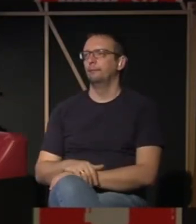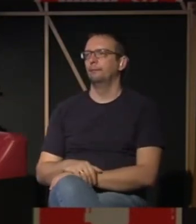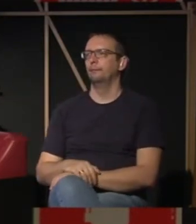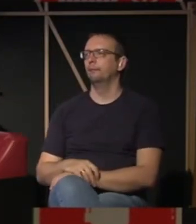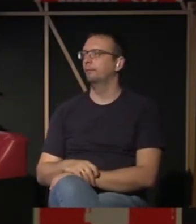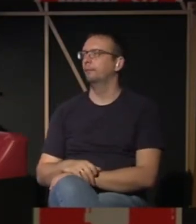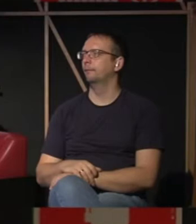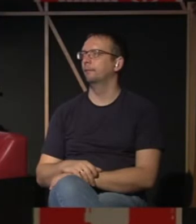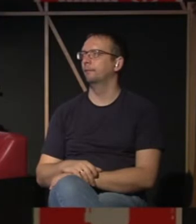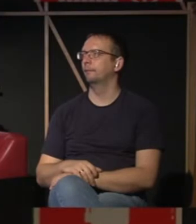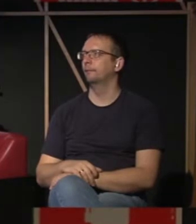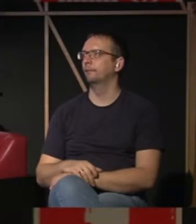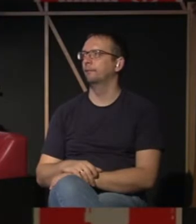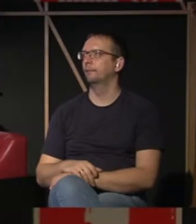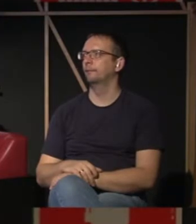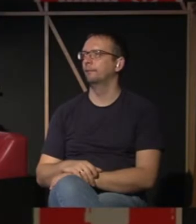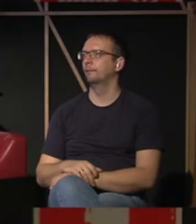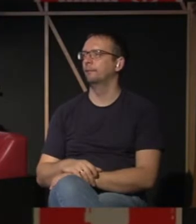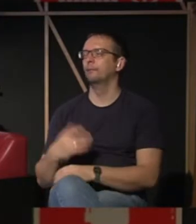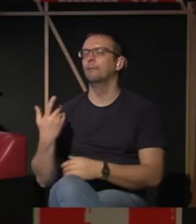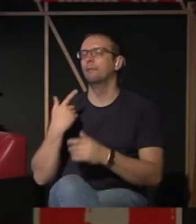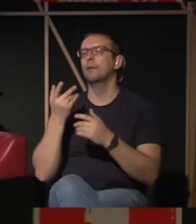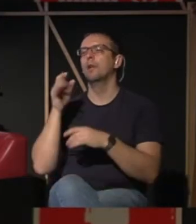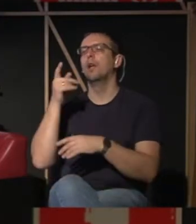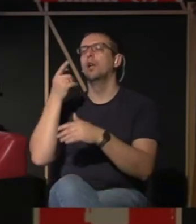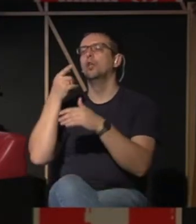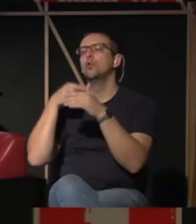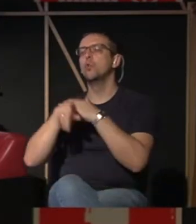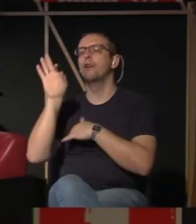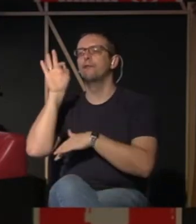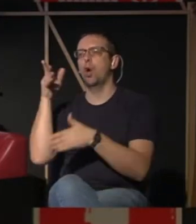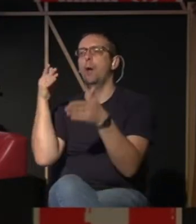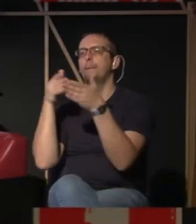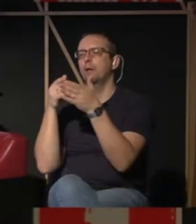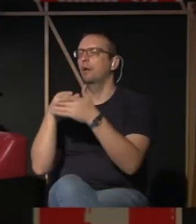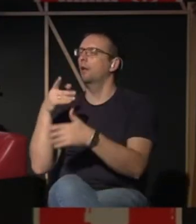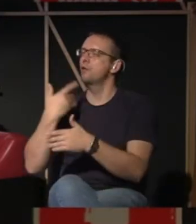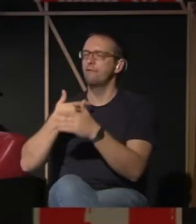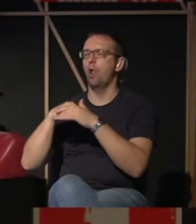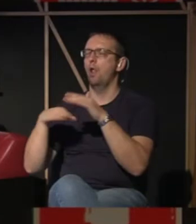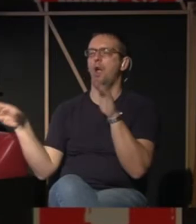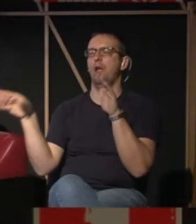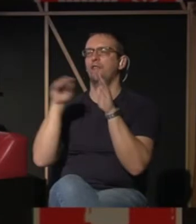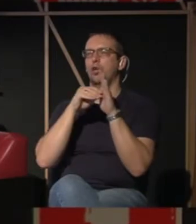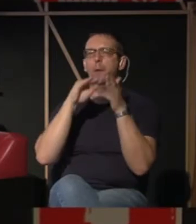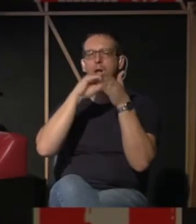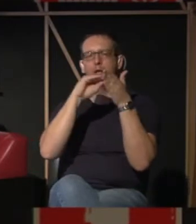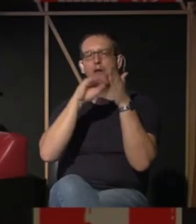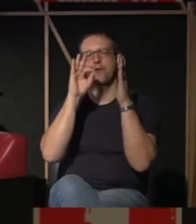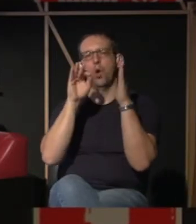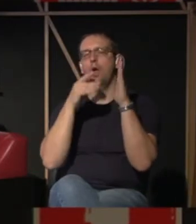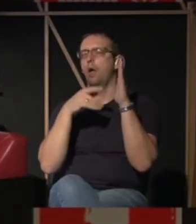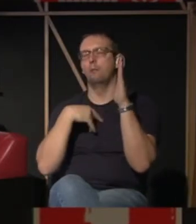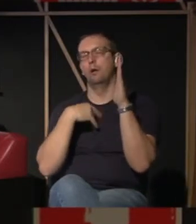of timing, I'm not going to read the whole statute, but you could find it, and you can also speak to us for us to speak a little bit more about